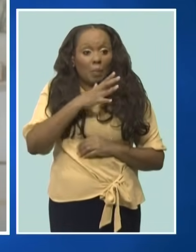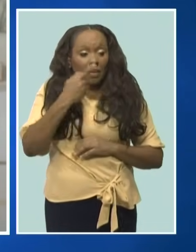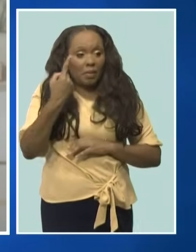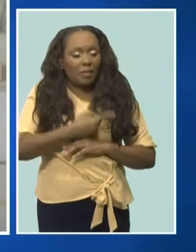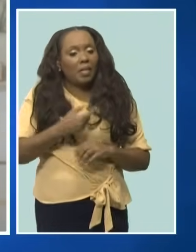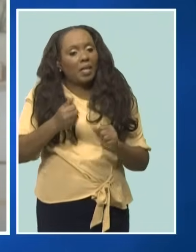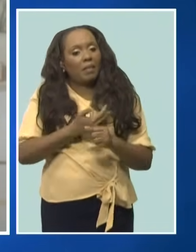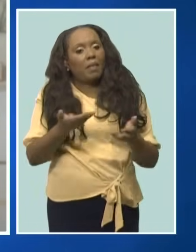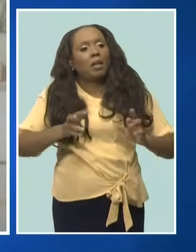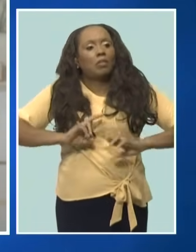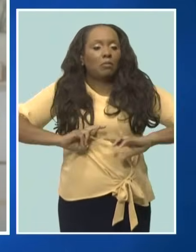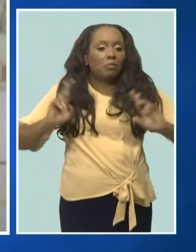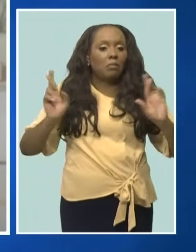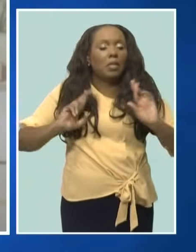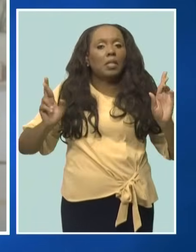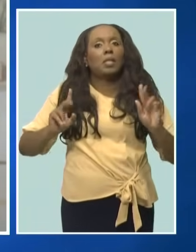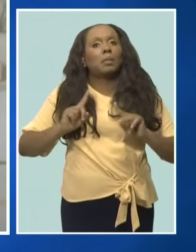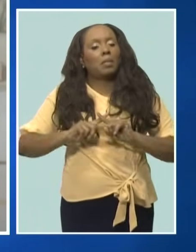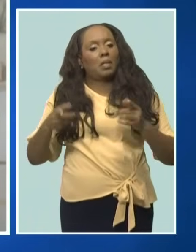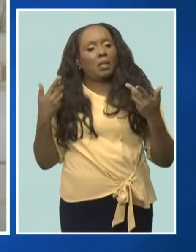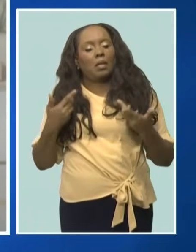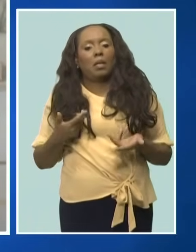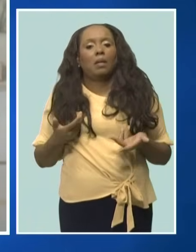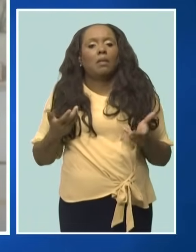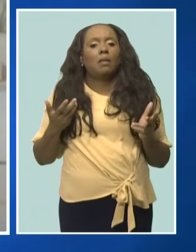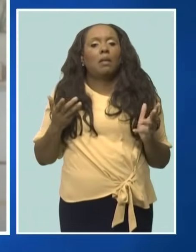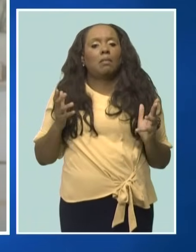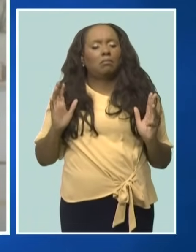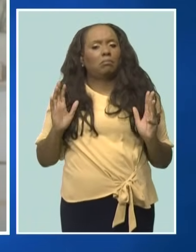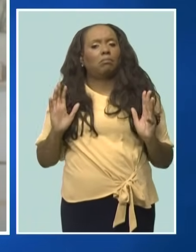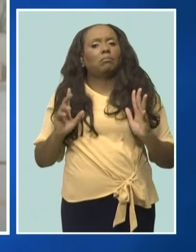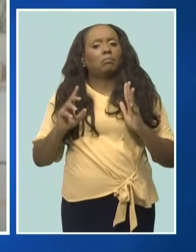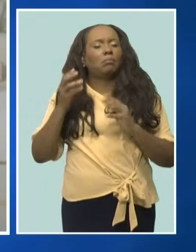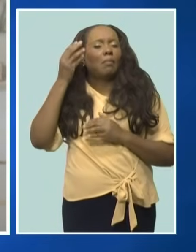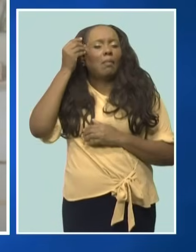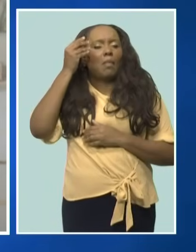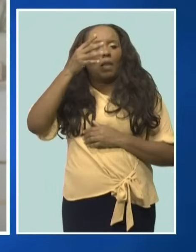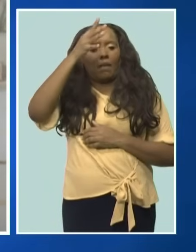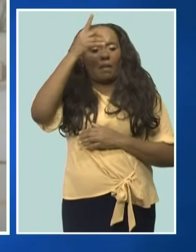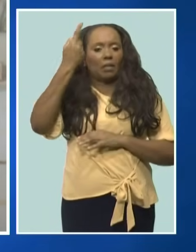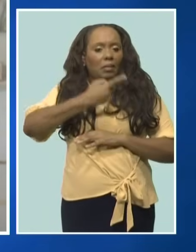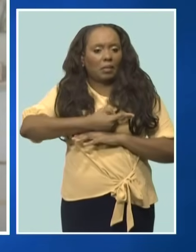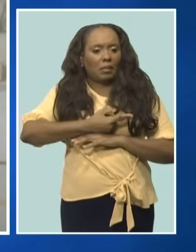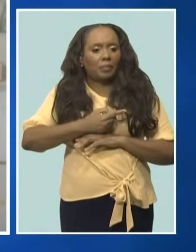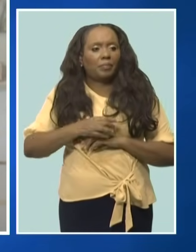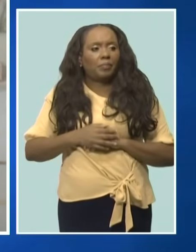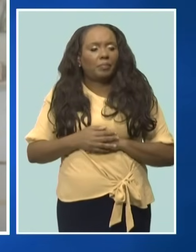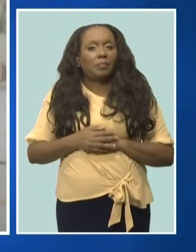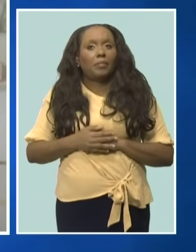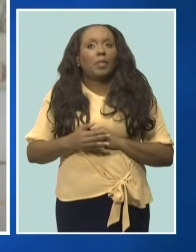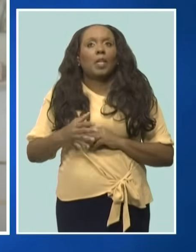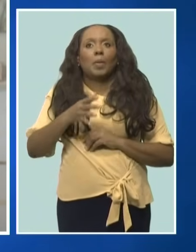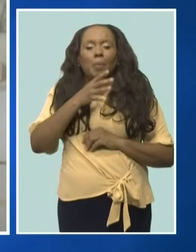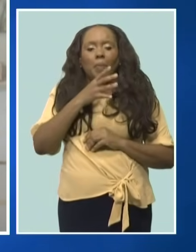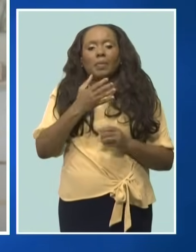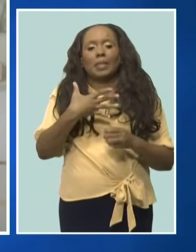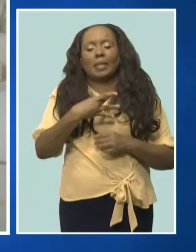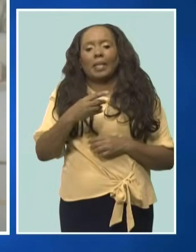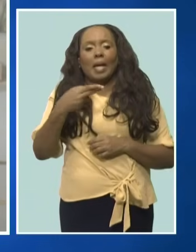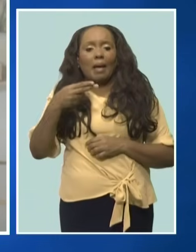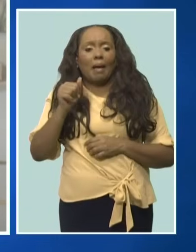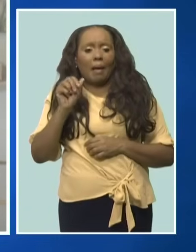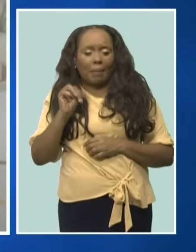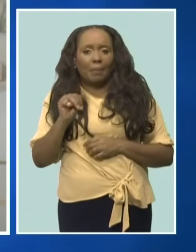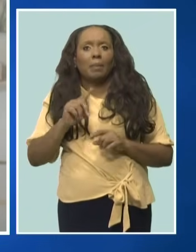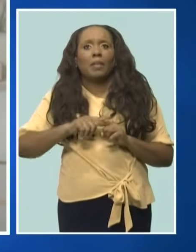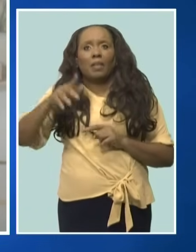for Mother's Day, and we've also started conceptualizing Father's Day as well, because what we know mothers like the ham and stuff, but for